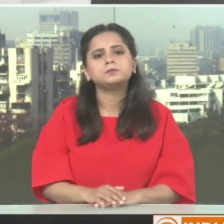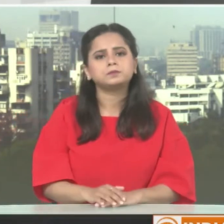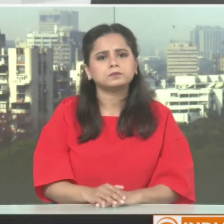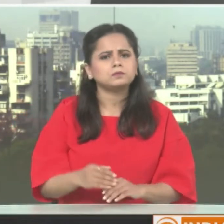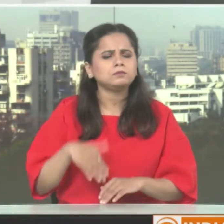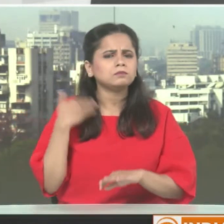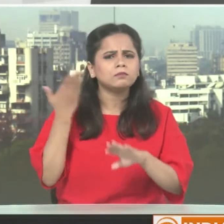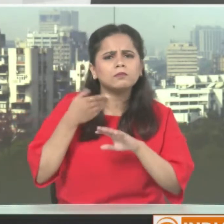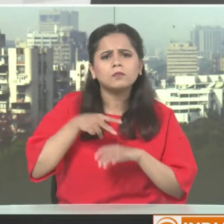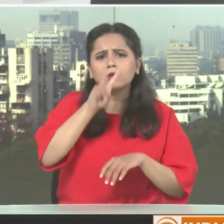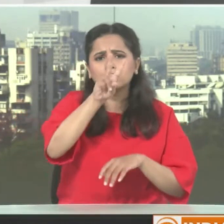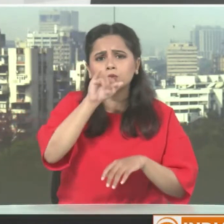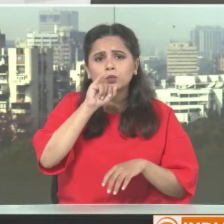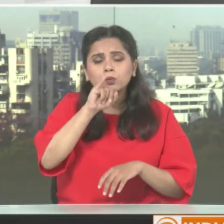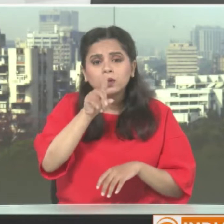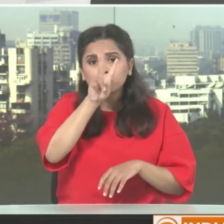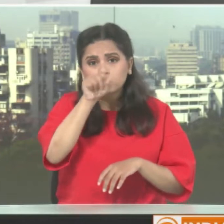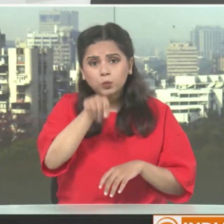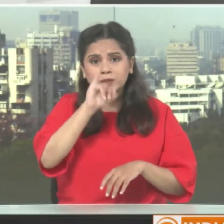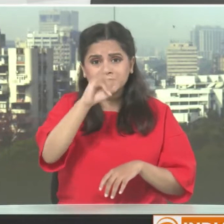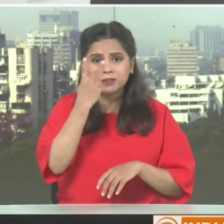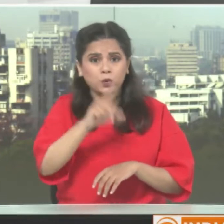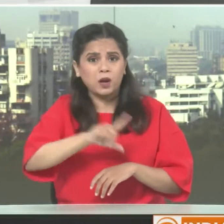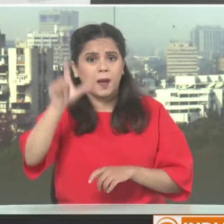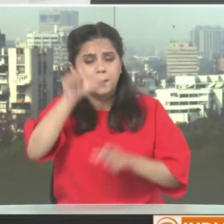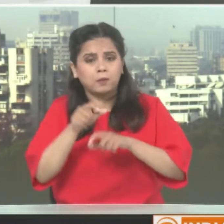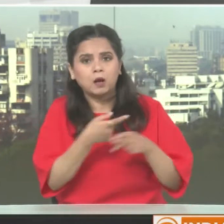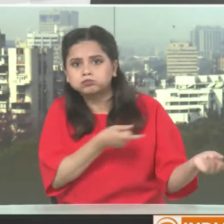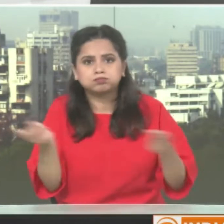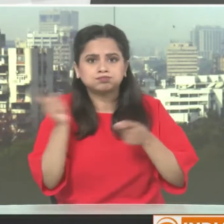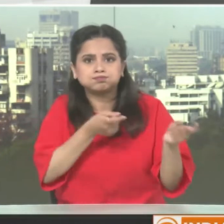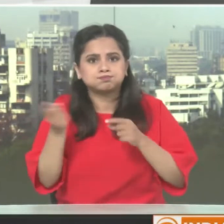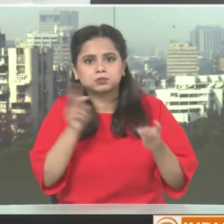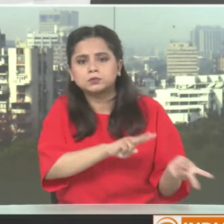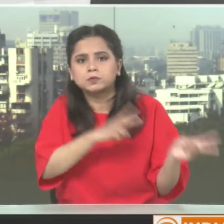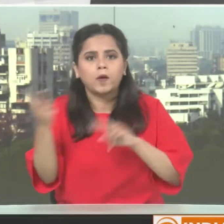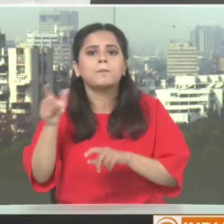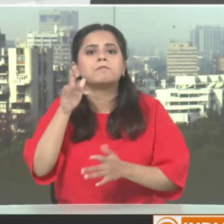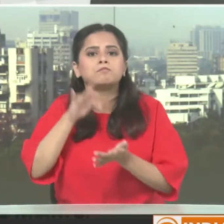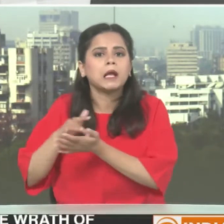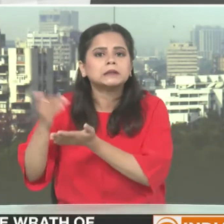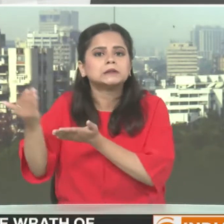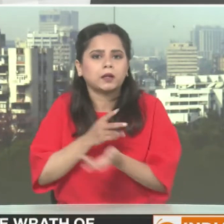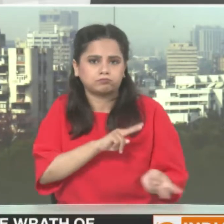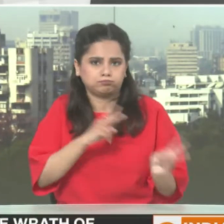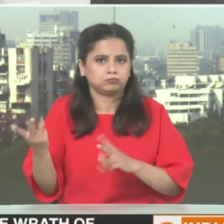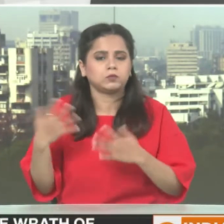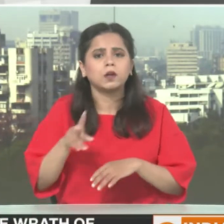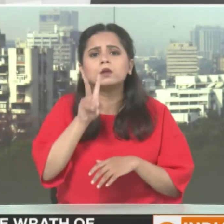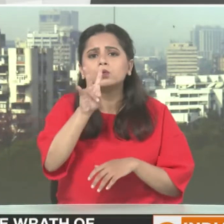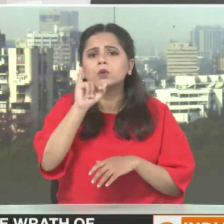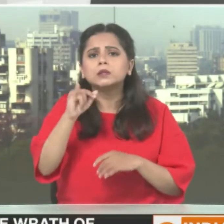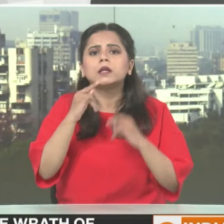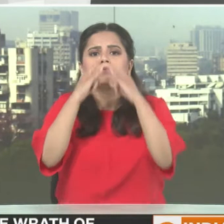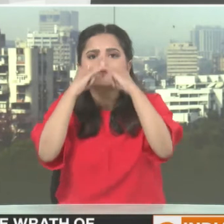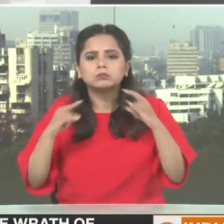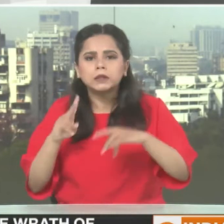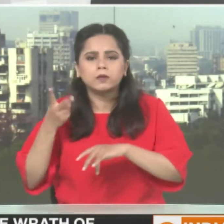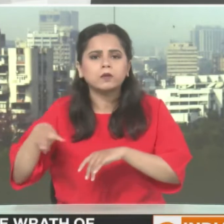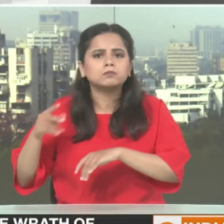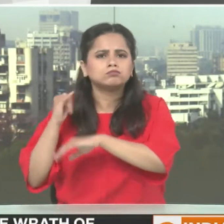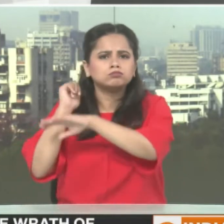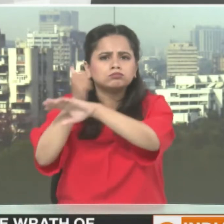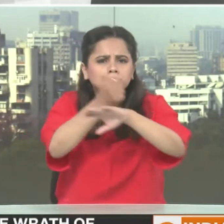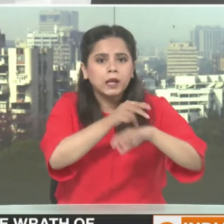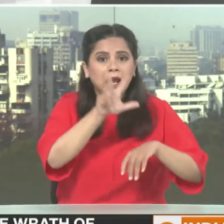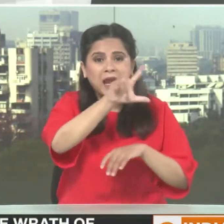So far, 2.62 lakh people have been evacuated from the marooned areas. 26 relief camps and 800